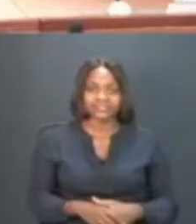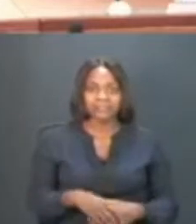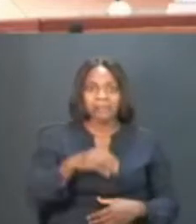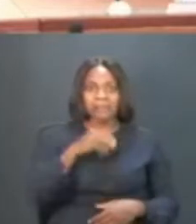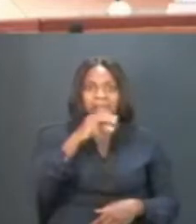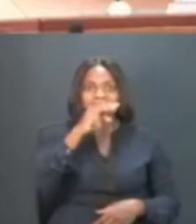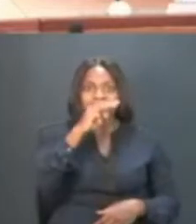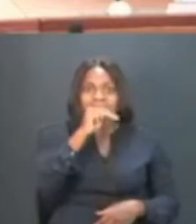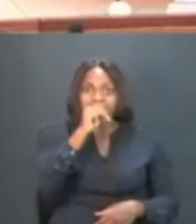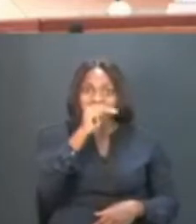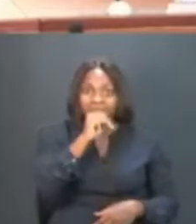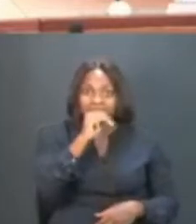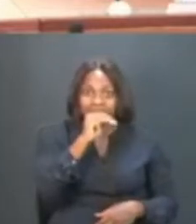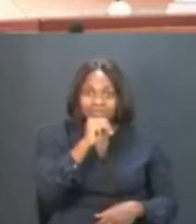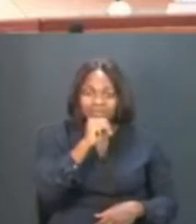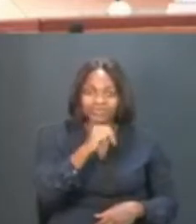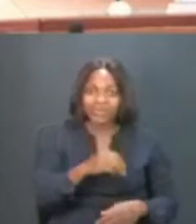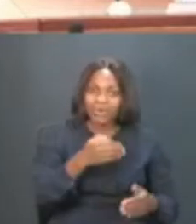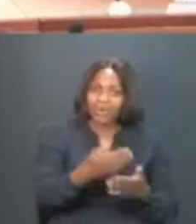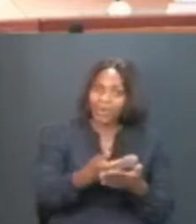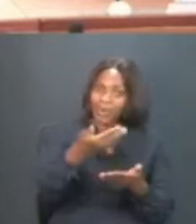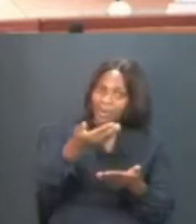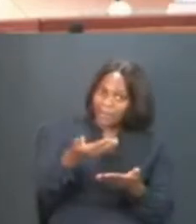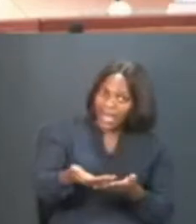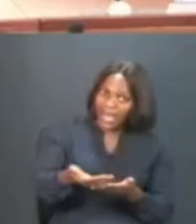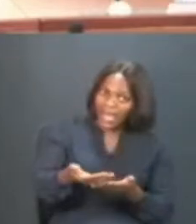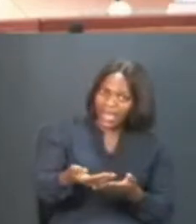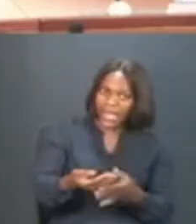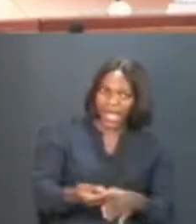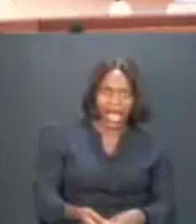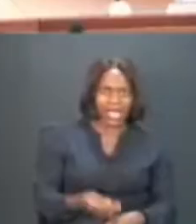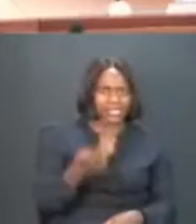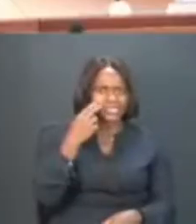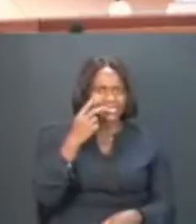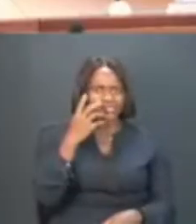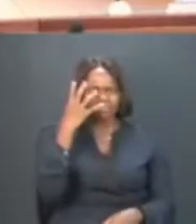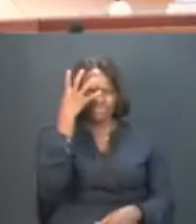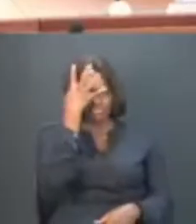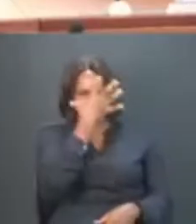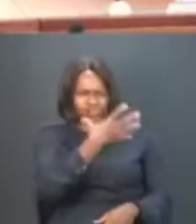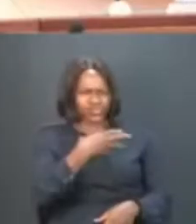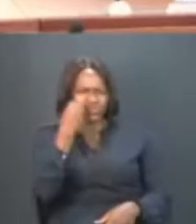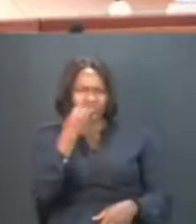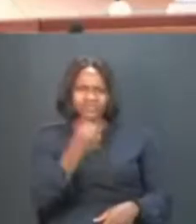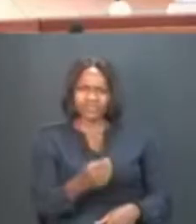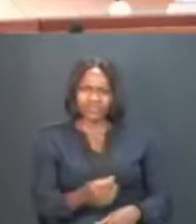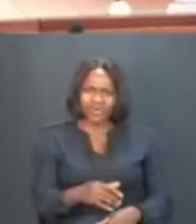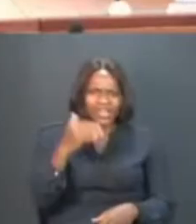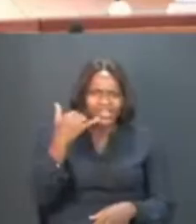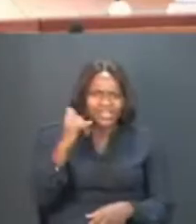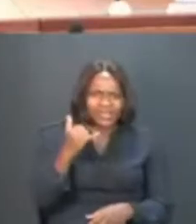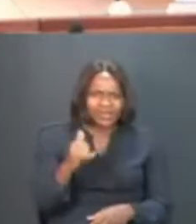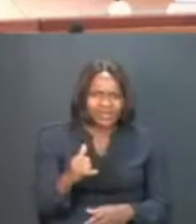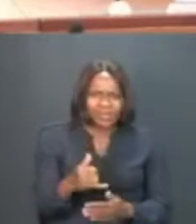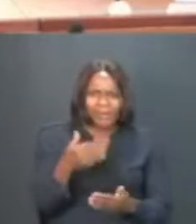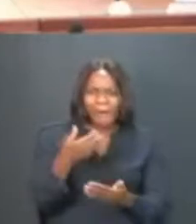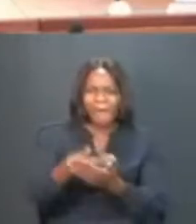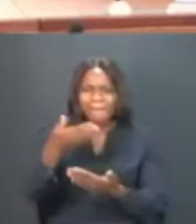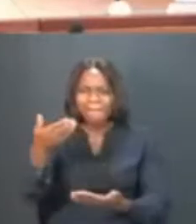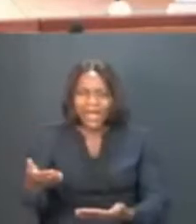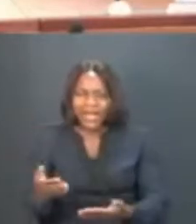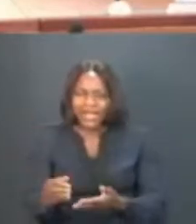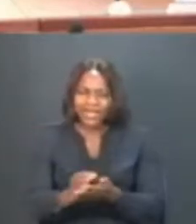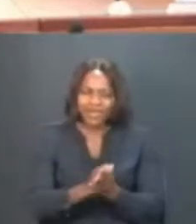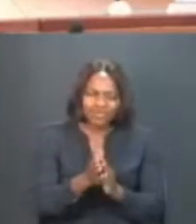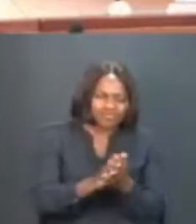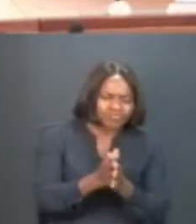Mangoes. You buy mangoes, they look ripe, beautiful on the store. You take it home,